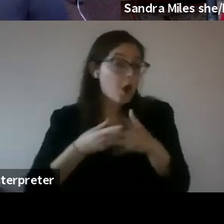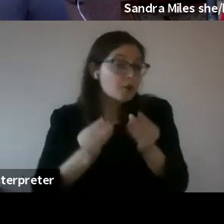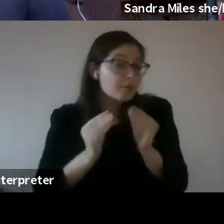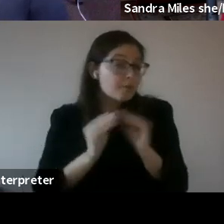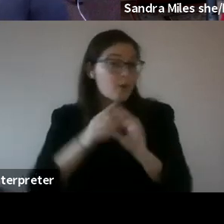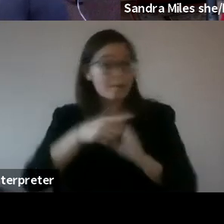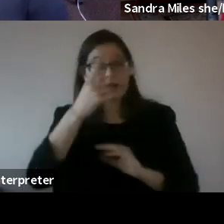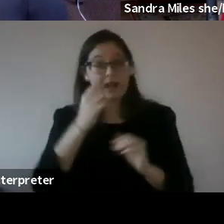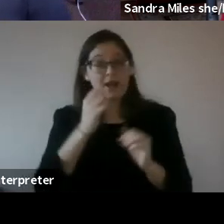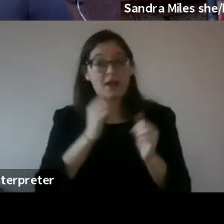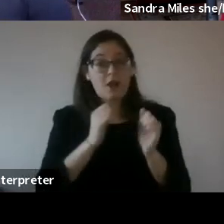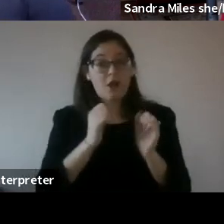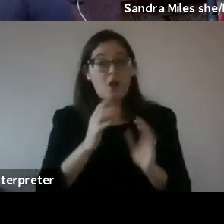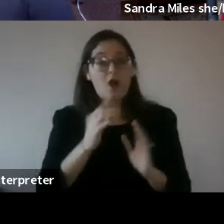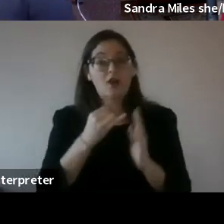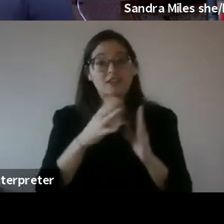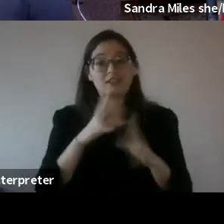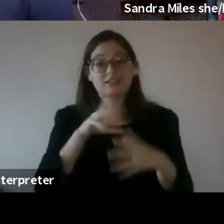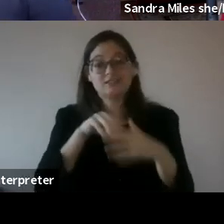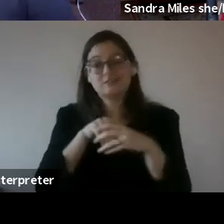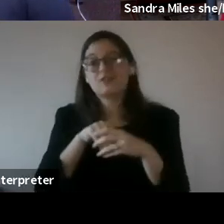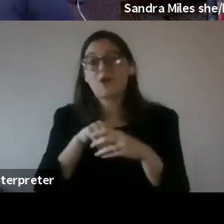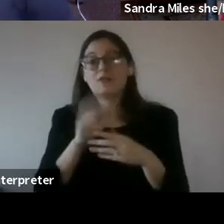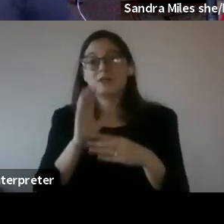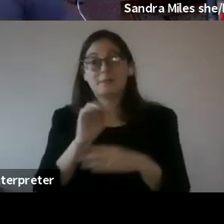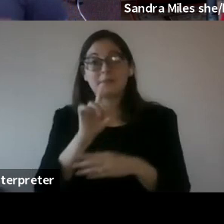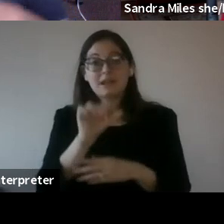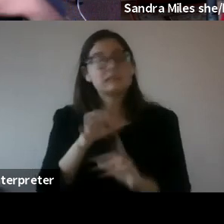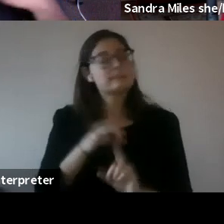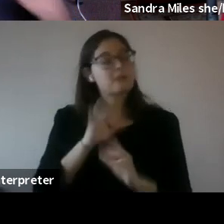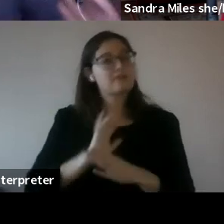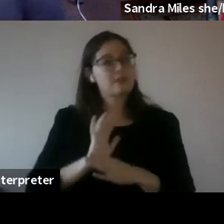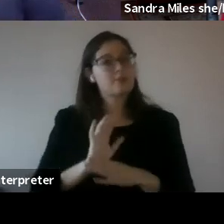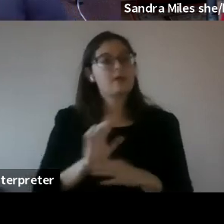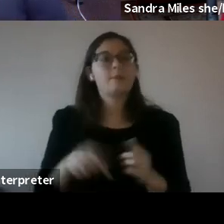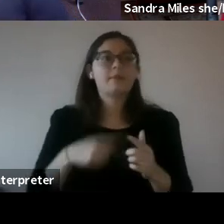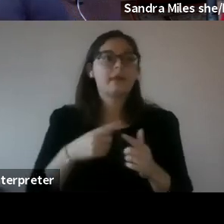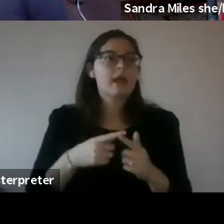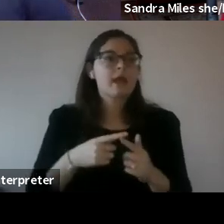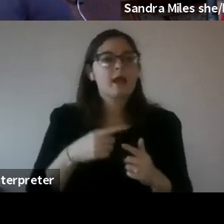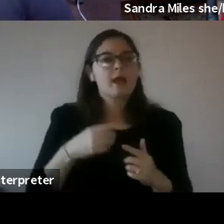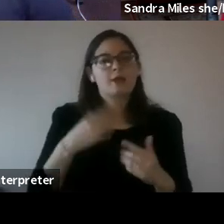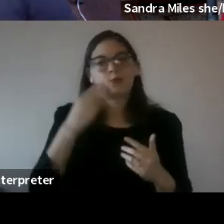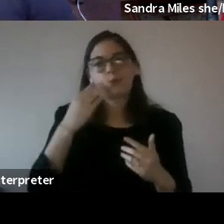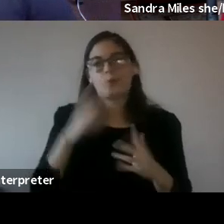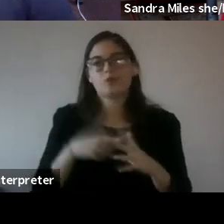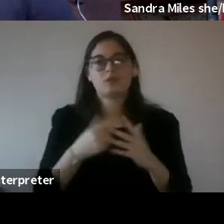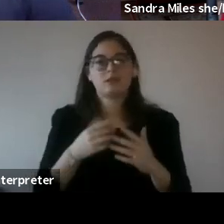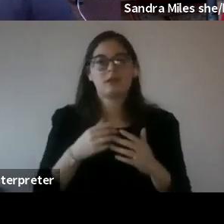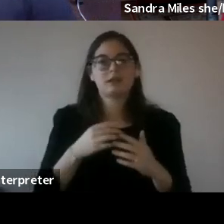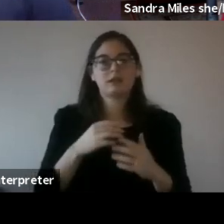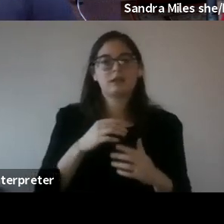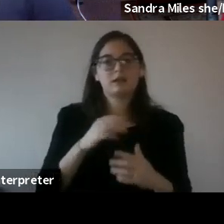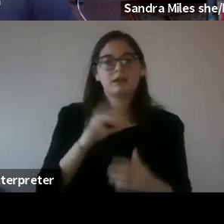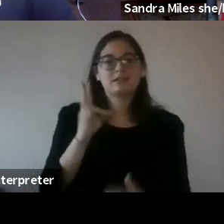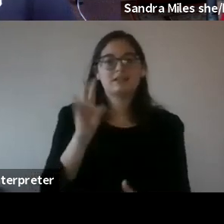into media, especially film. But then, you know, when we started having people in the 70s like Spike Lee